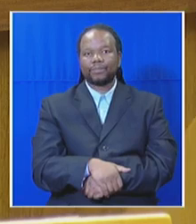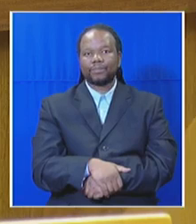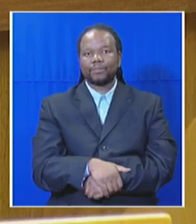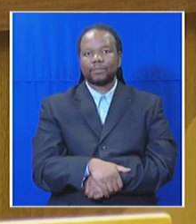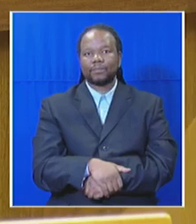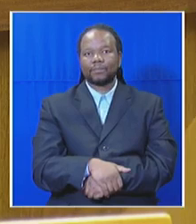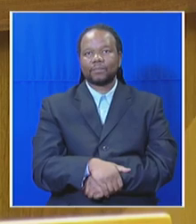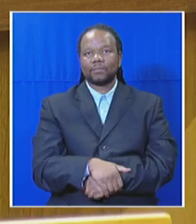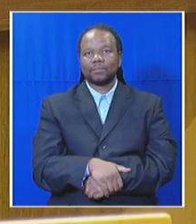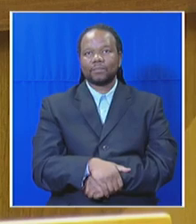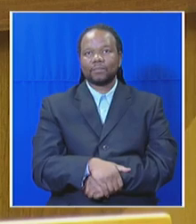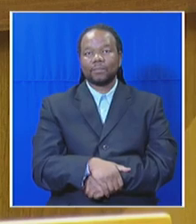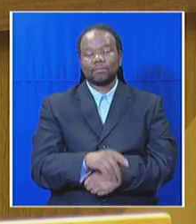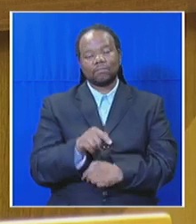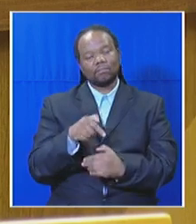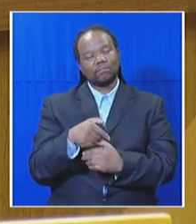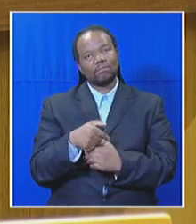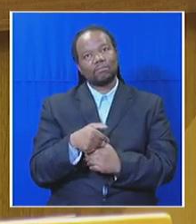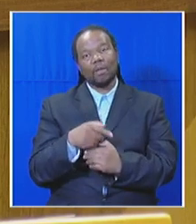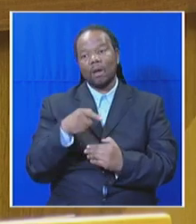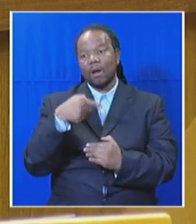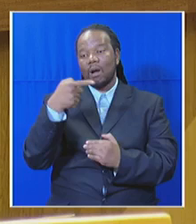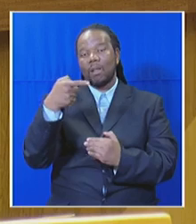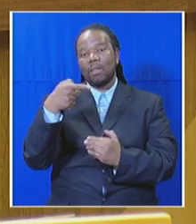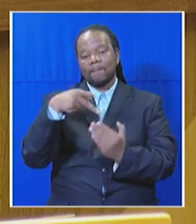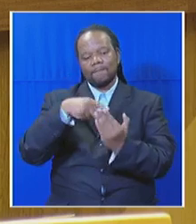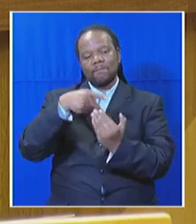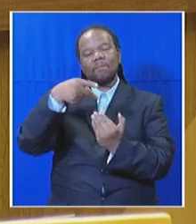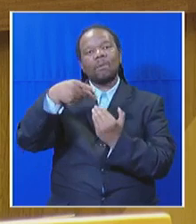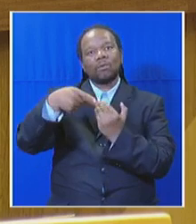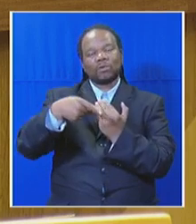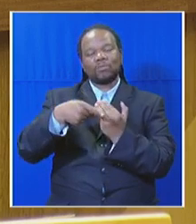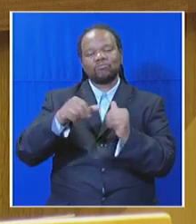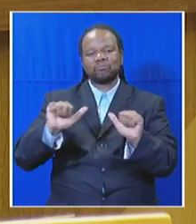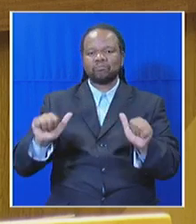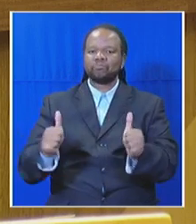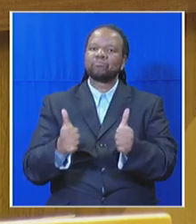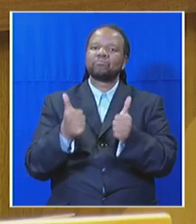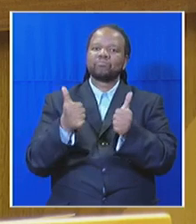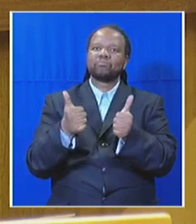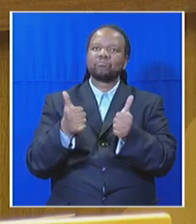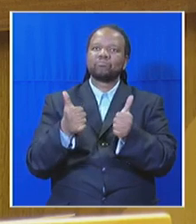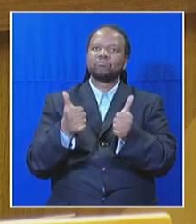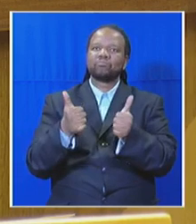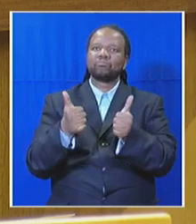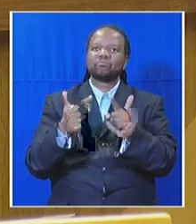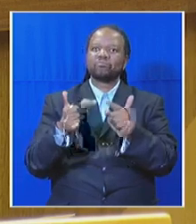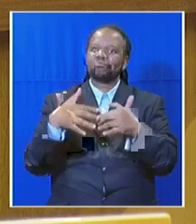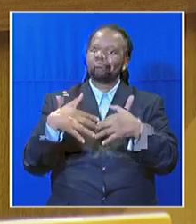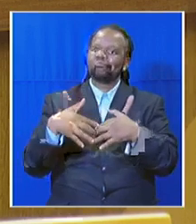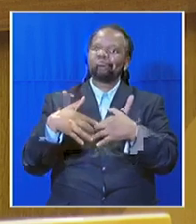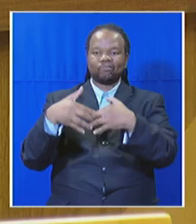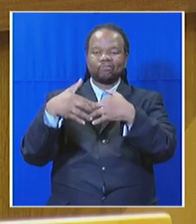exciting initiative is the establishment of the African Regional